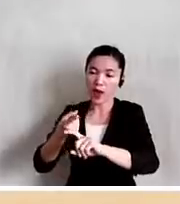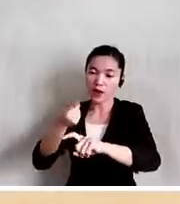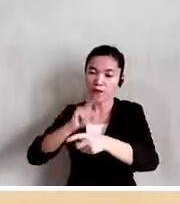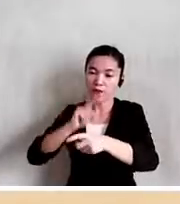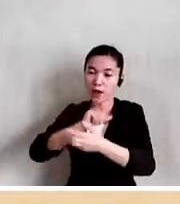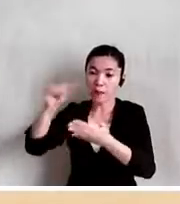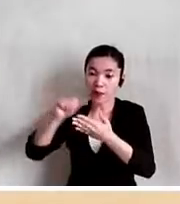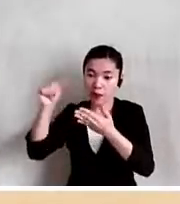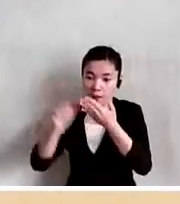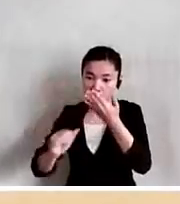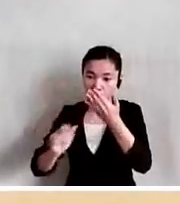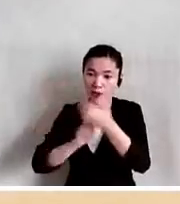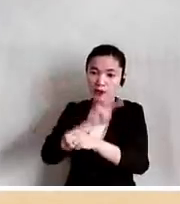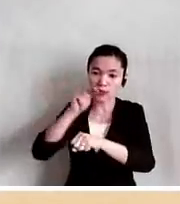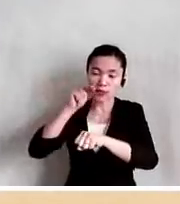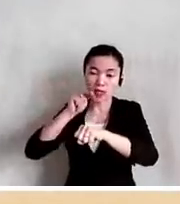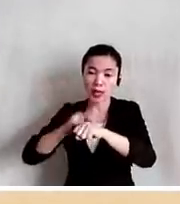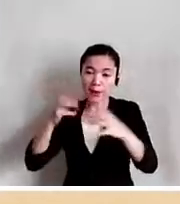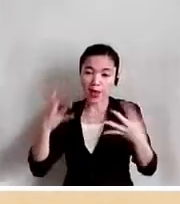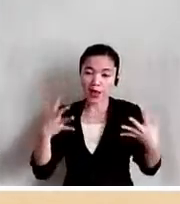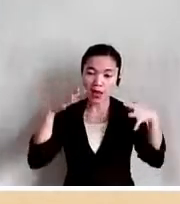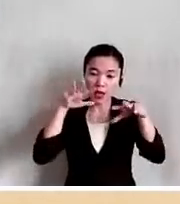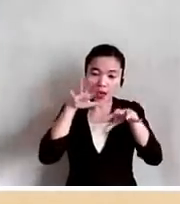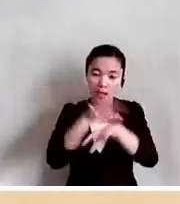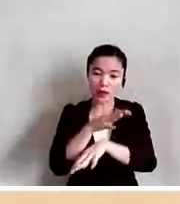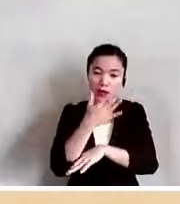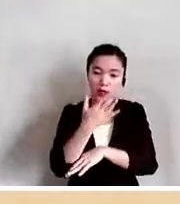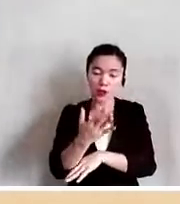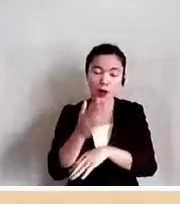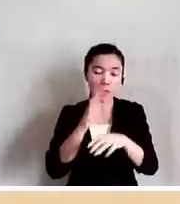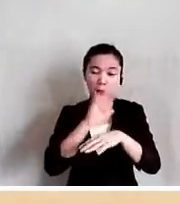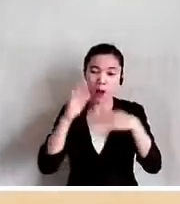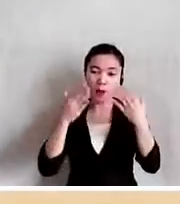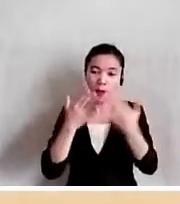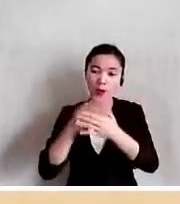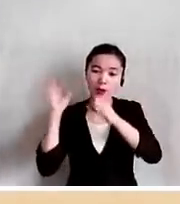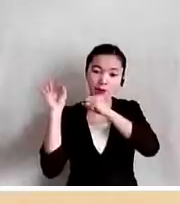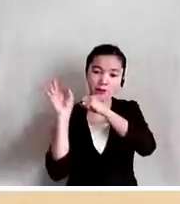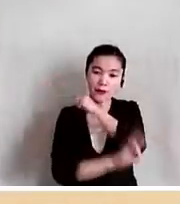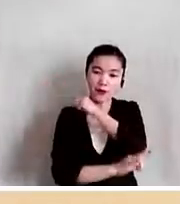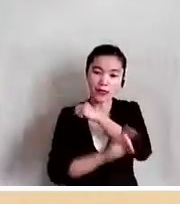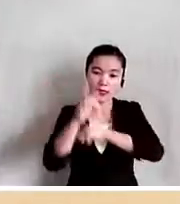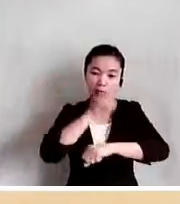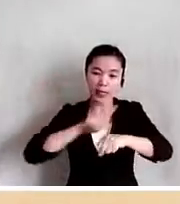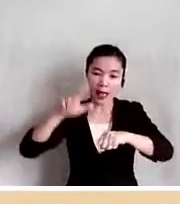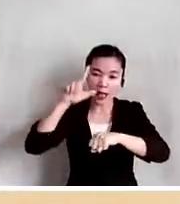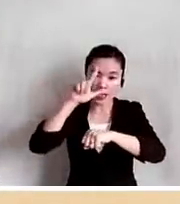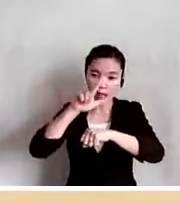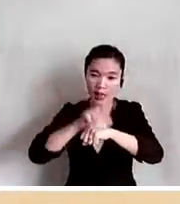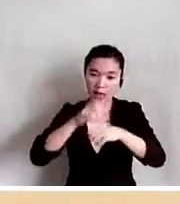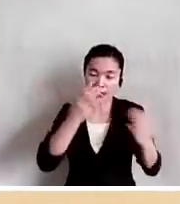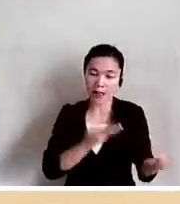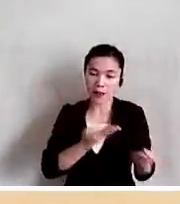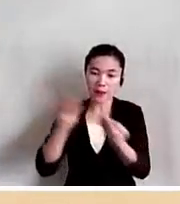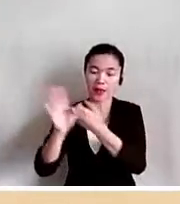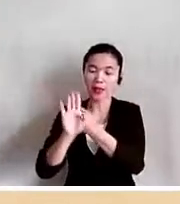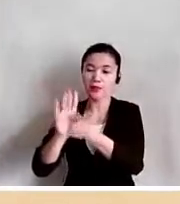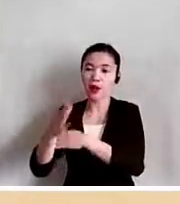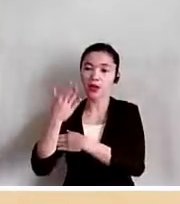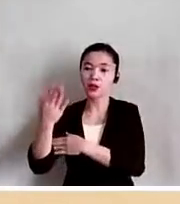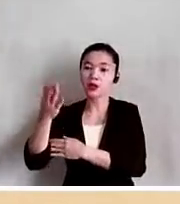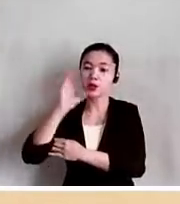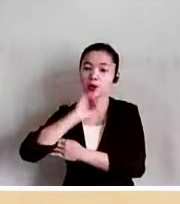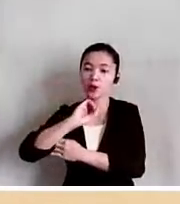nations, gather you from all the foreign lands, and bring you back to your own